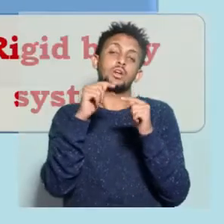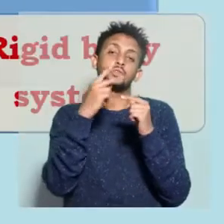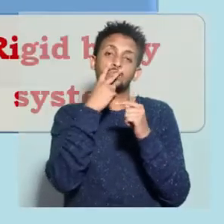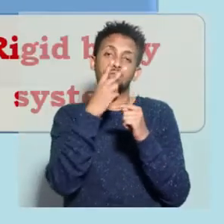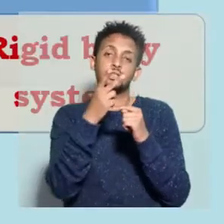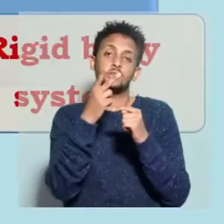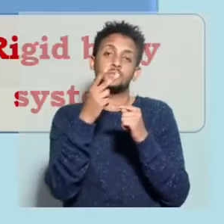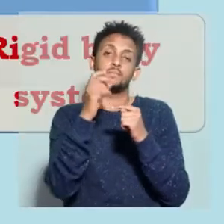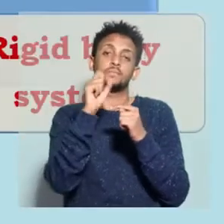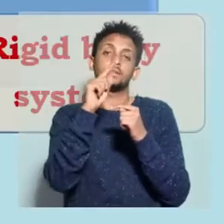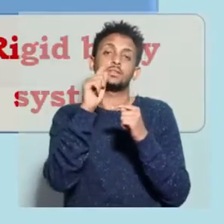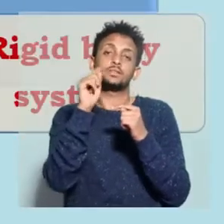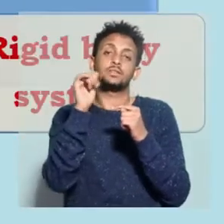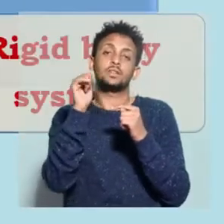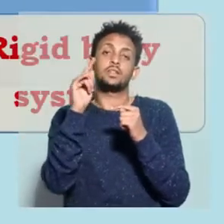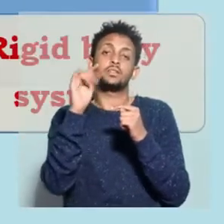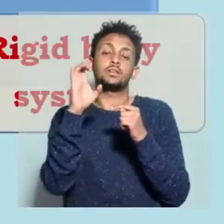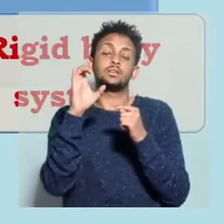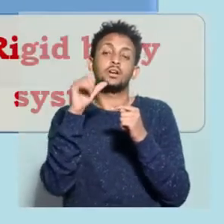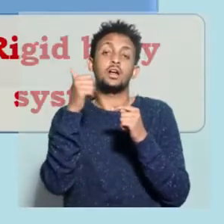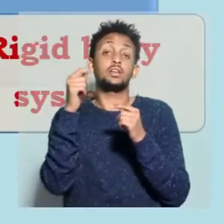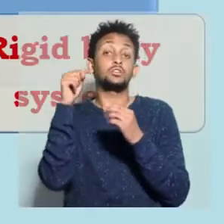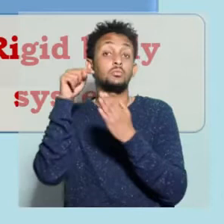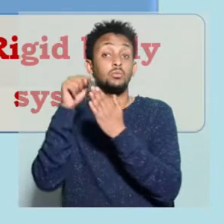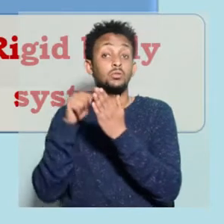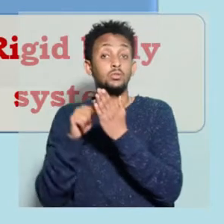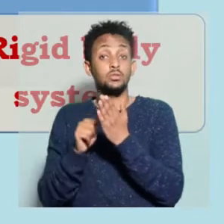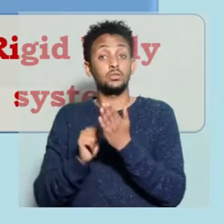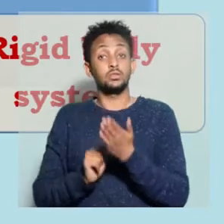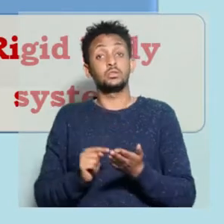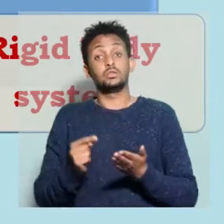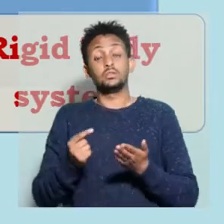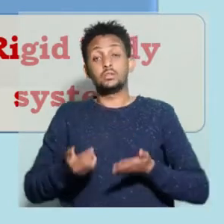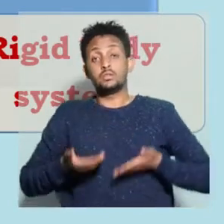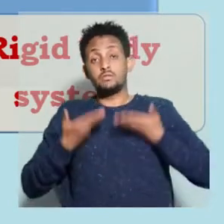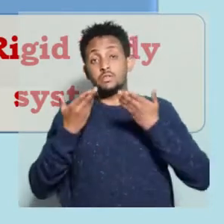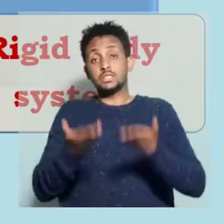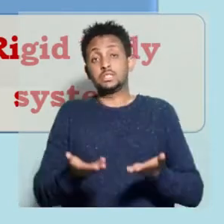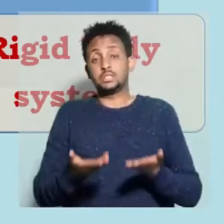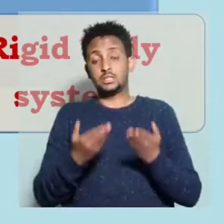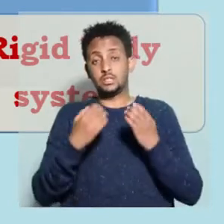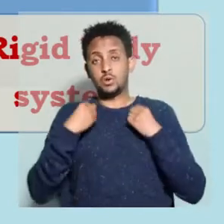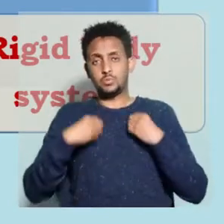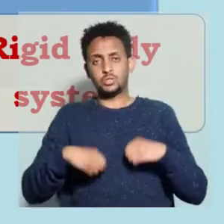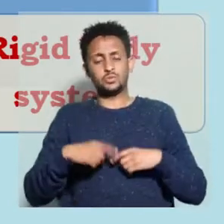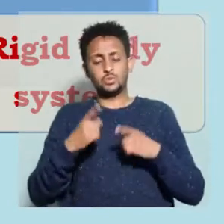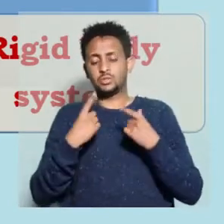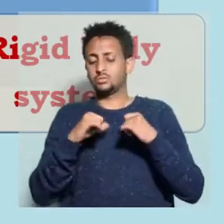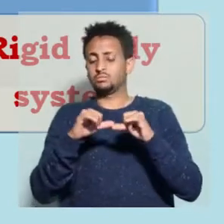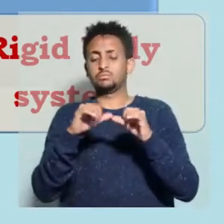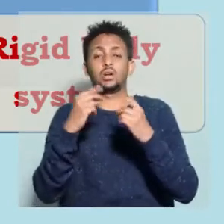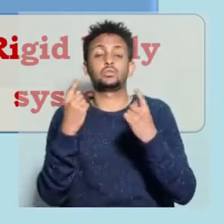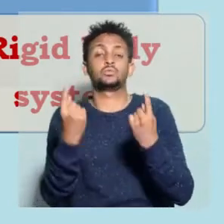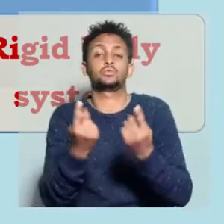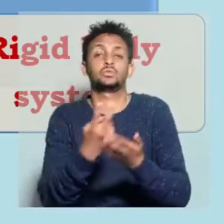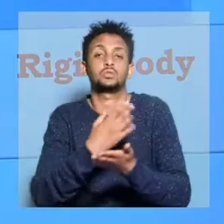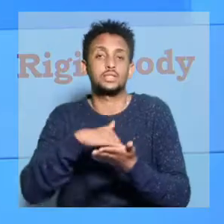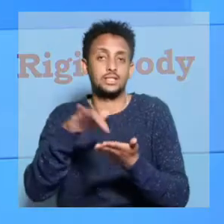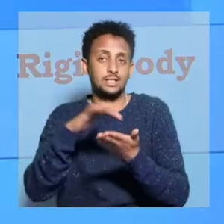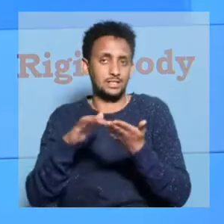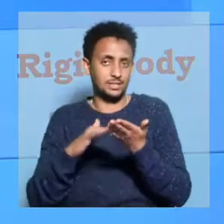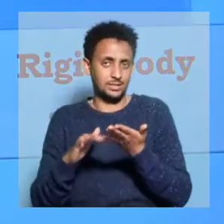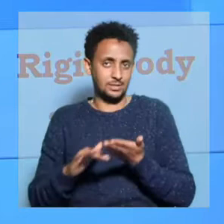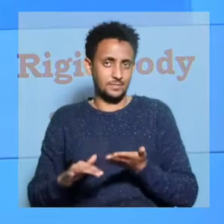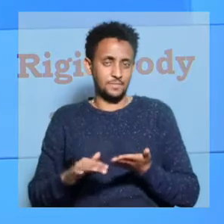see about static equilibrium. And the other point that we have emphasis on is the objects that we are going to study. There